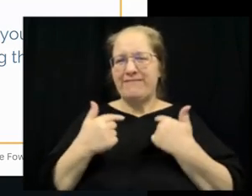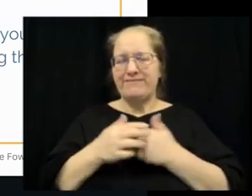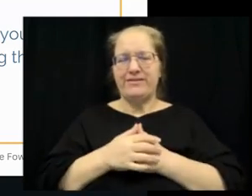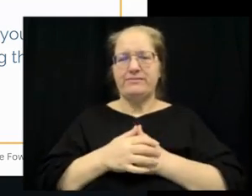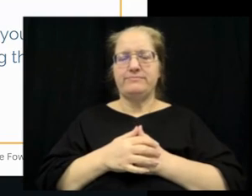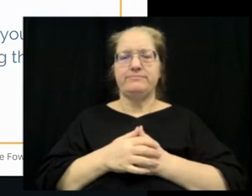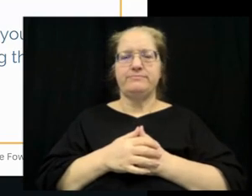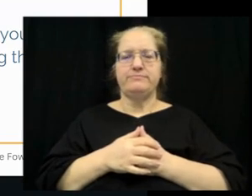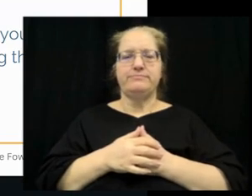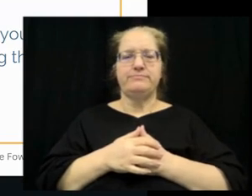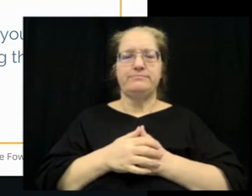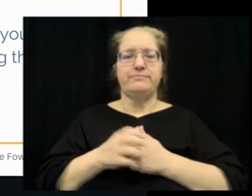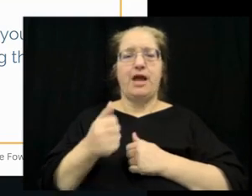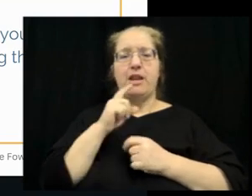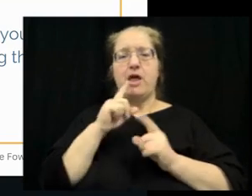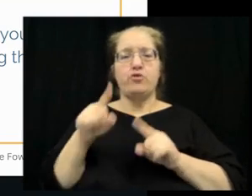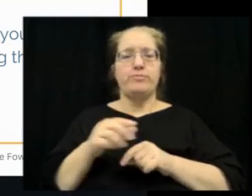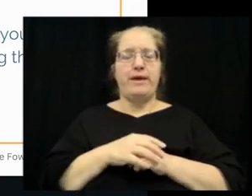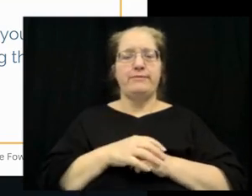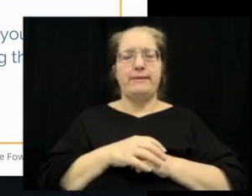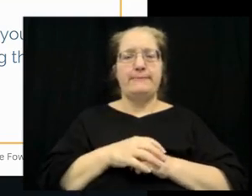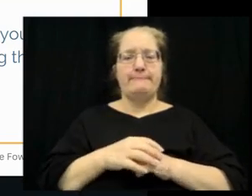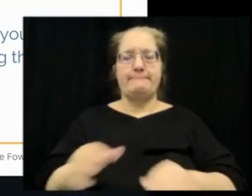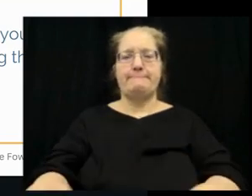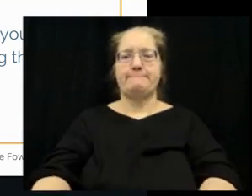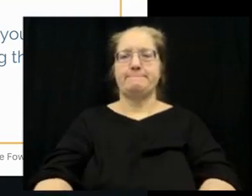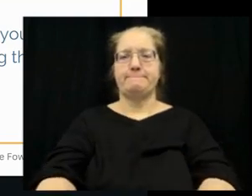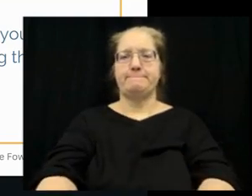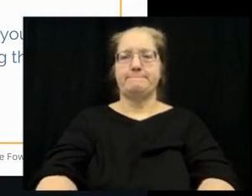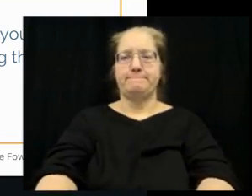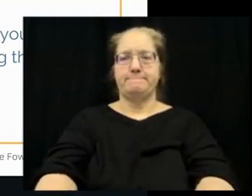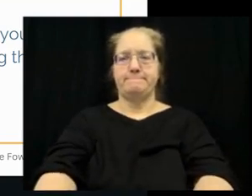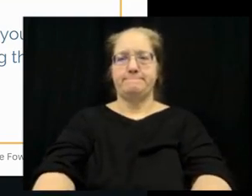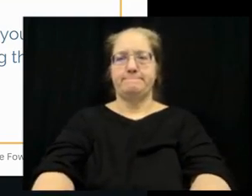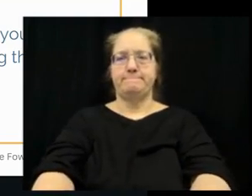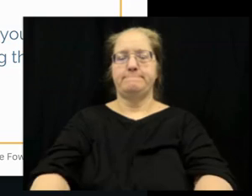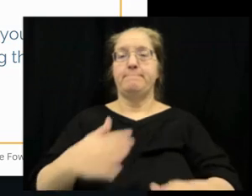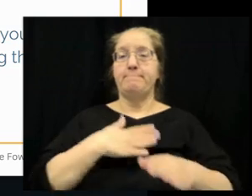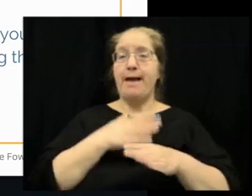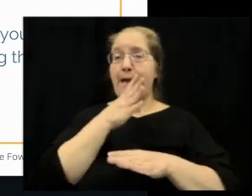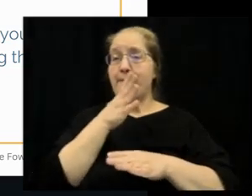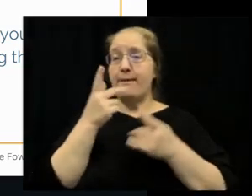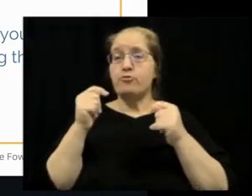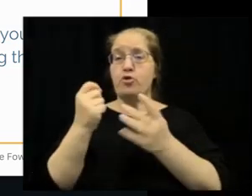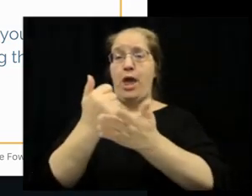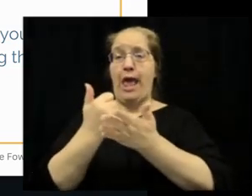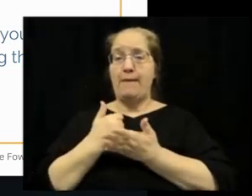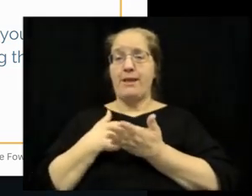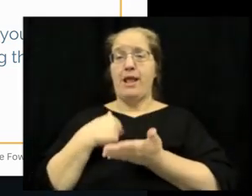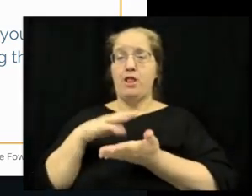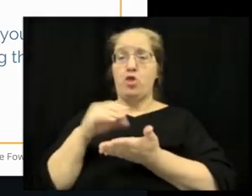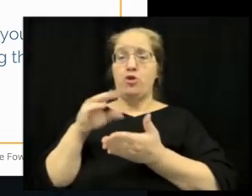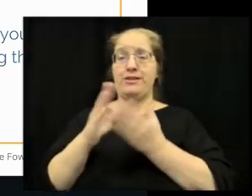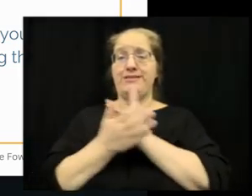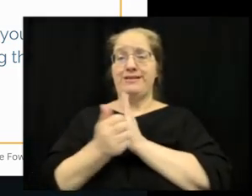So there's another response that's come through the chat. My mom tried to help me learn the skills I needed to manage those